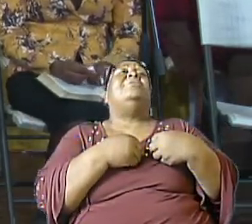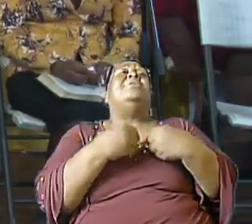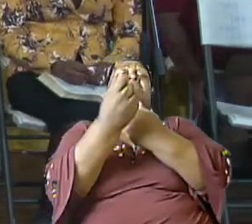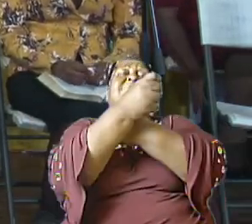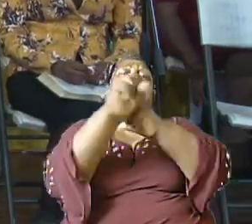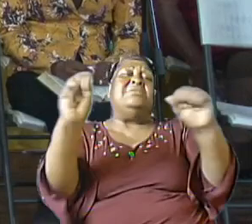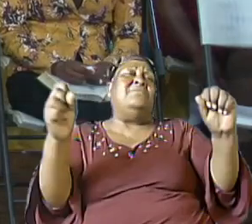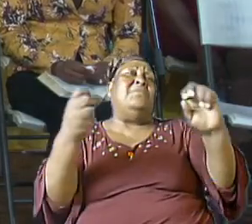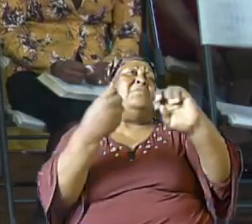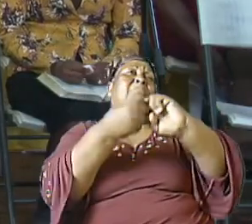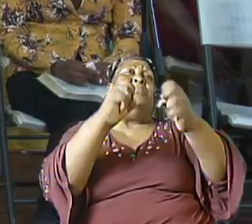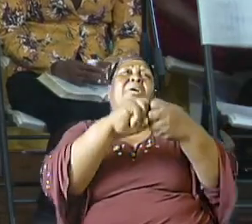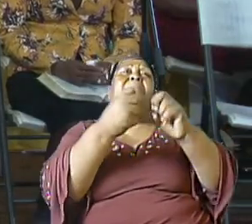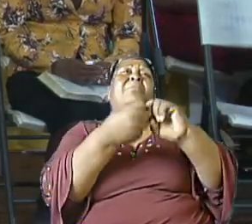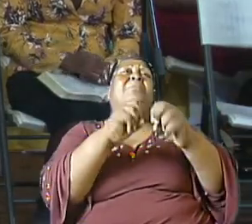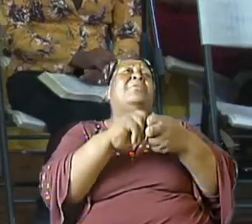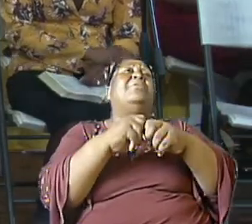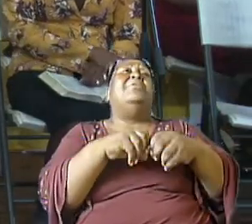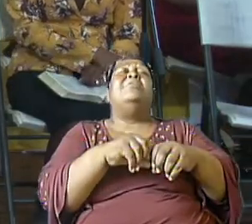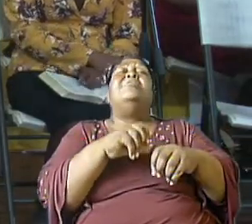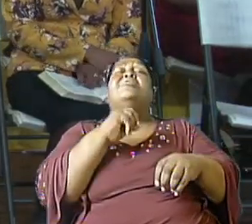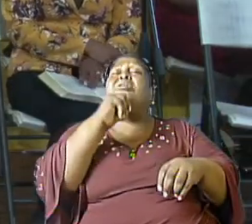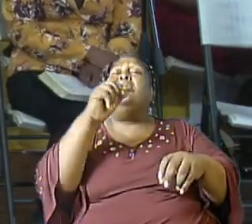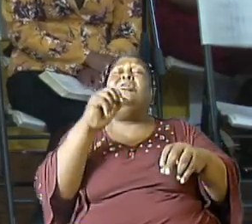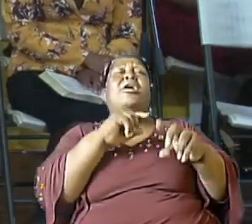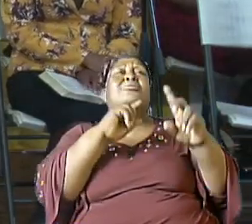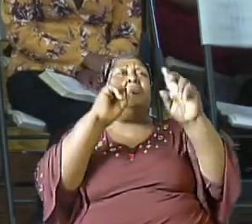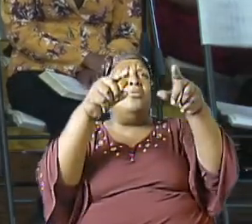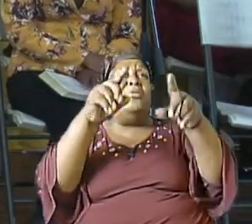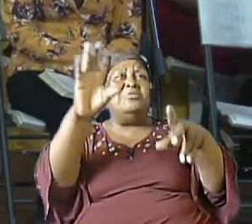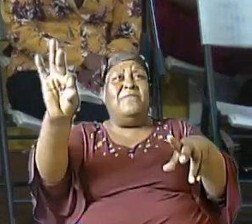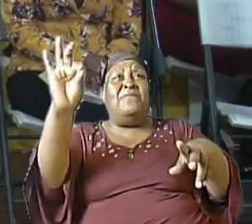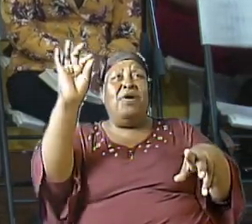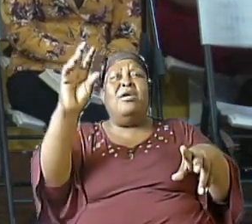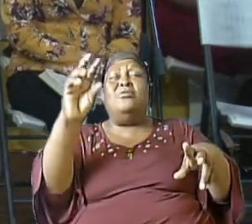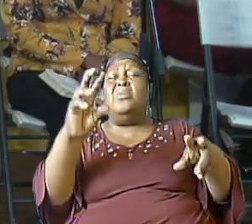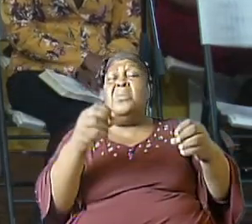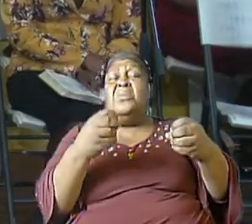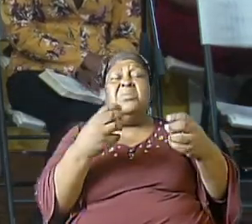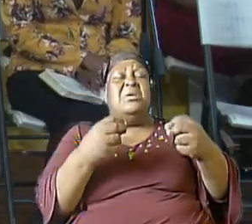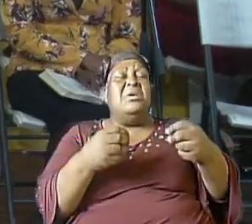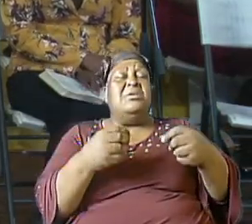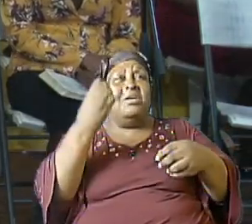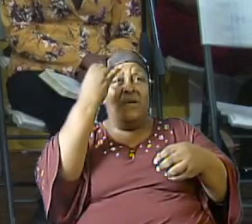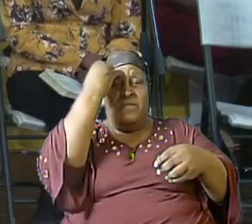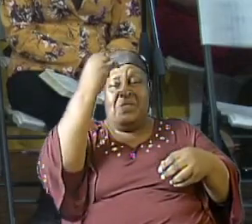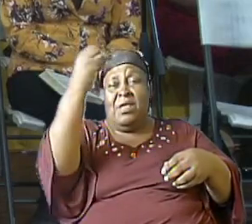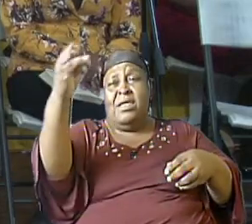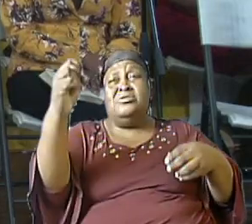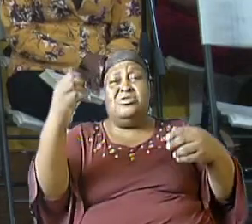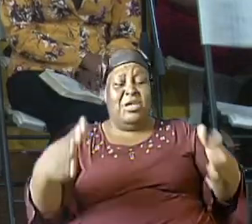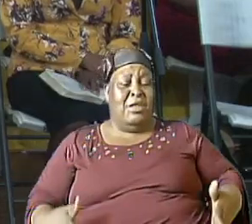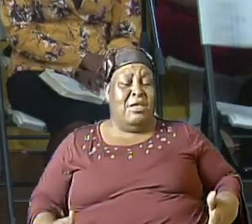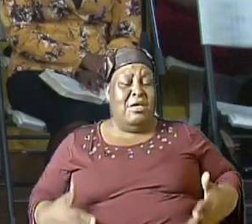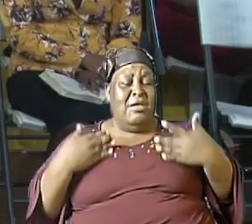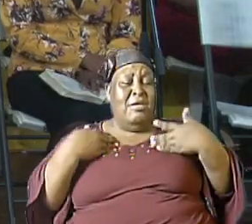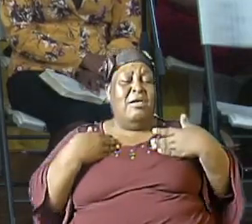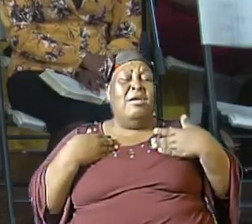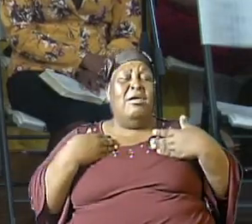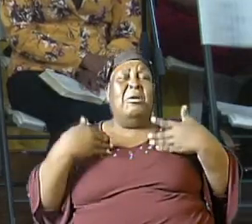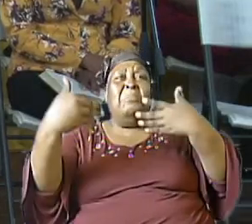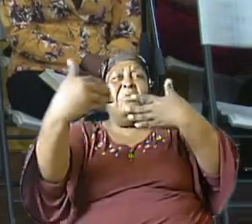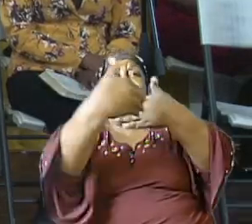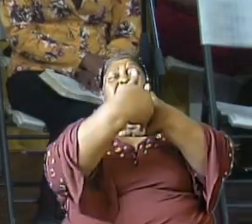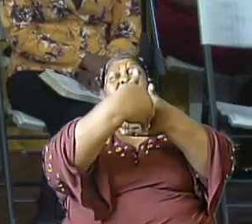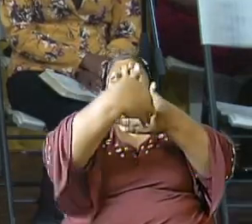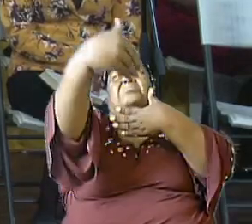them the trouble. They are not going to find any signs of intelligent life way out beyond in